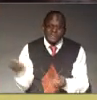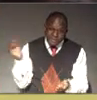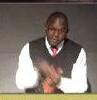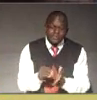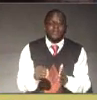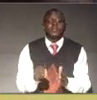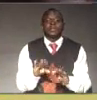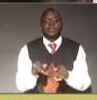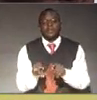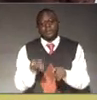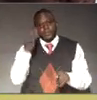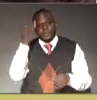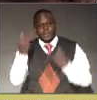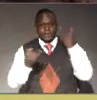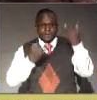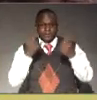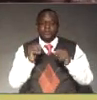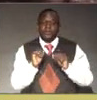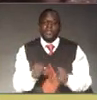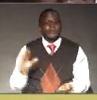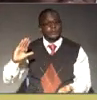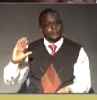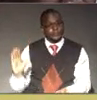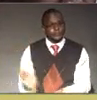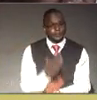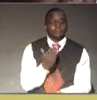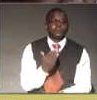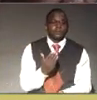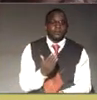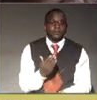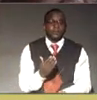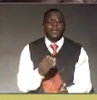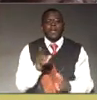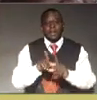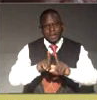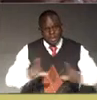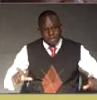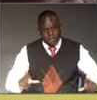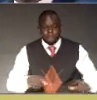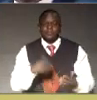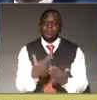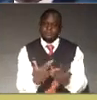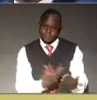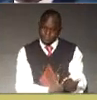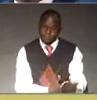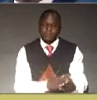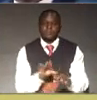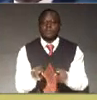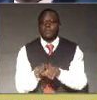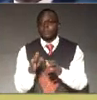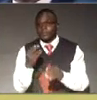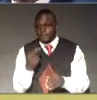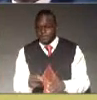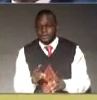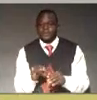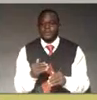opinion, I think we need to overhaul our entire land records. It was brought to